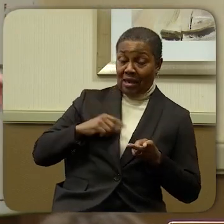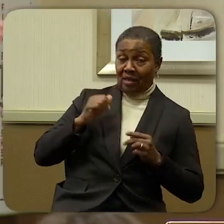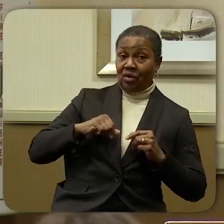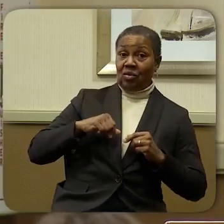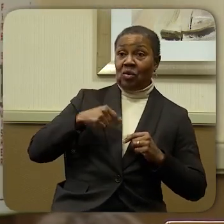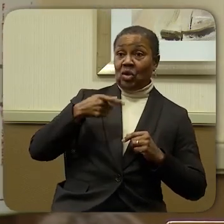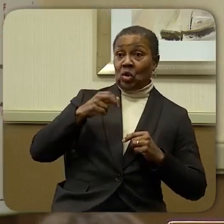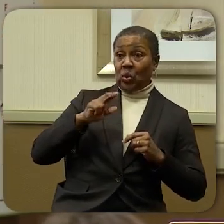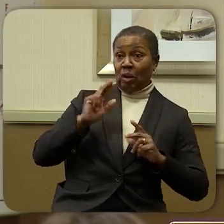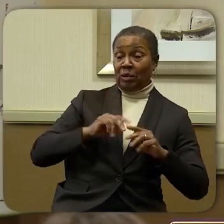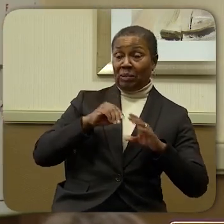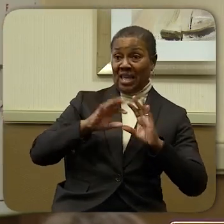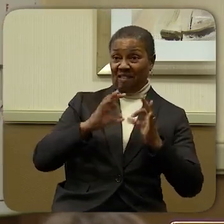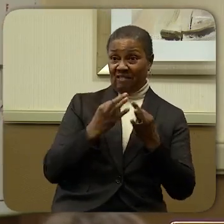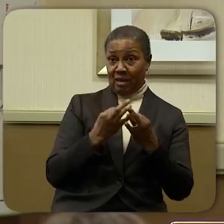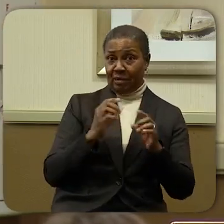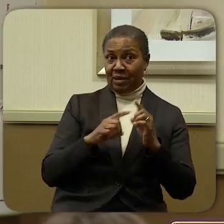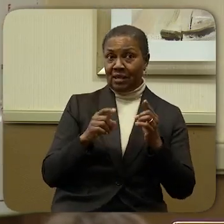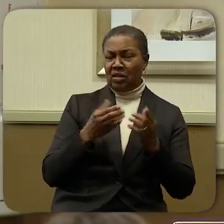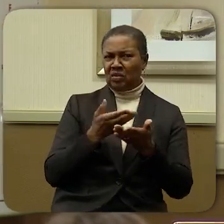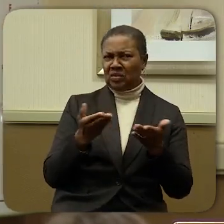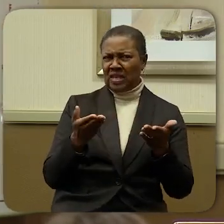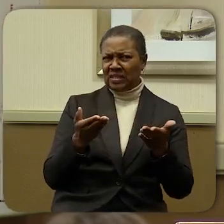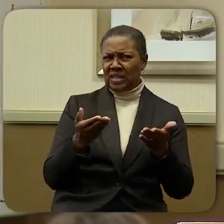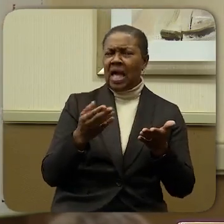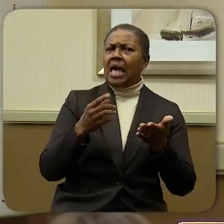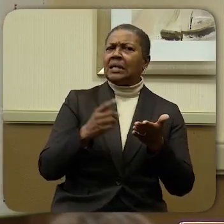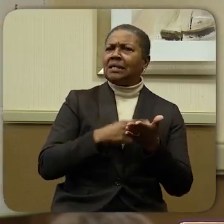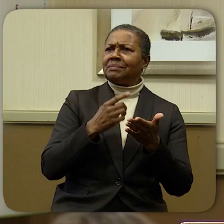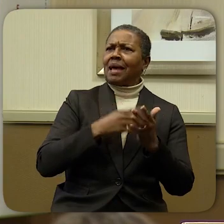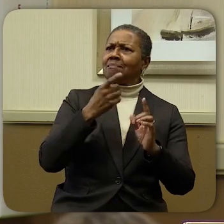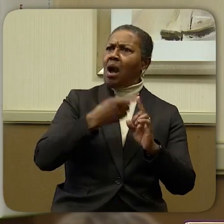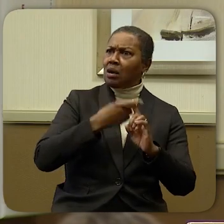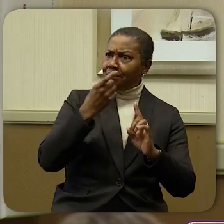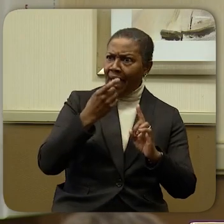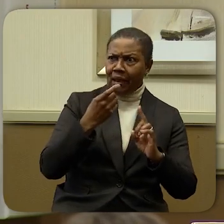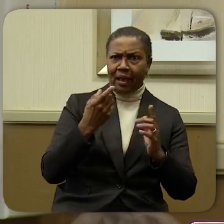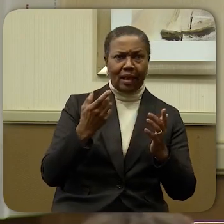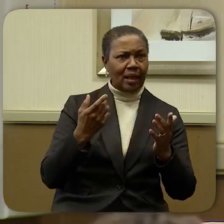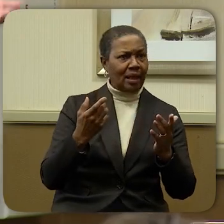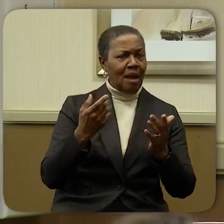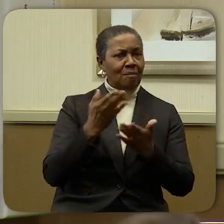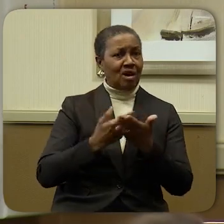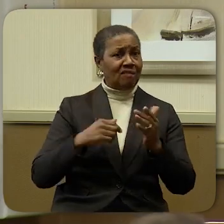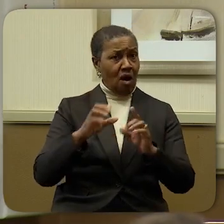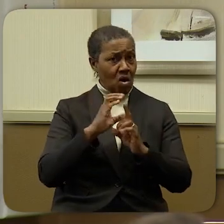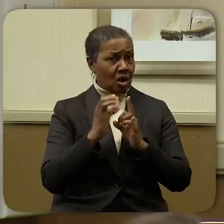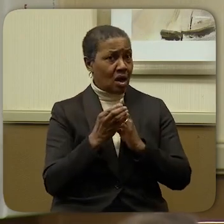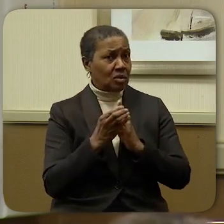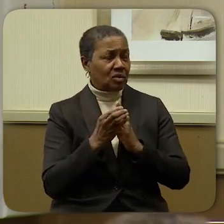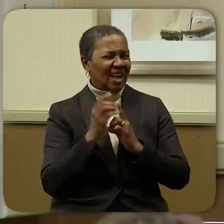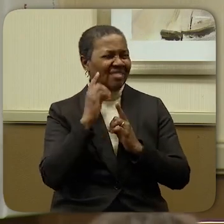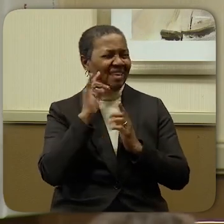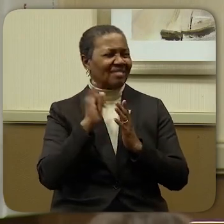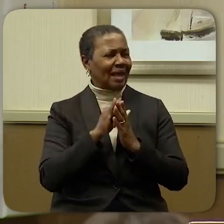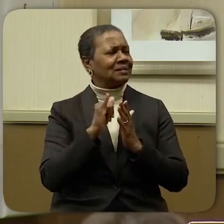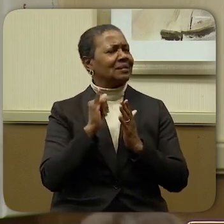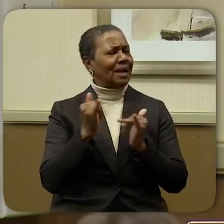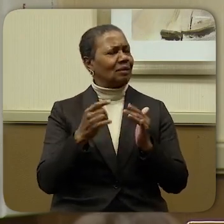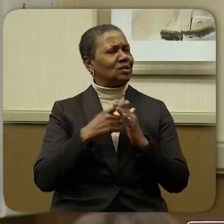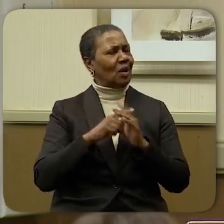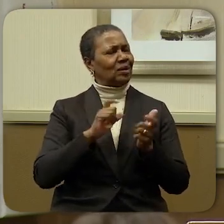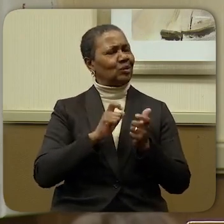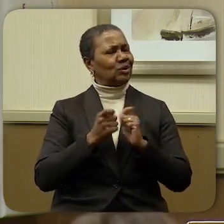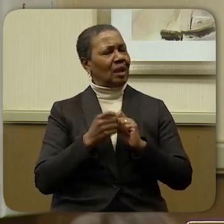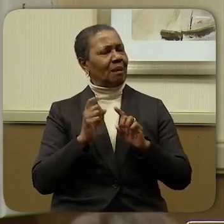people within the family, but like those things sometimes are automatic, right? Of just part of our culture. And I think a lot of that is changing, but we